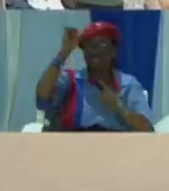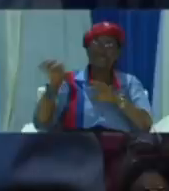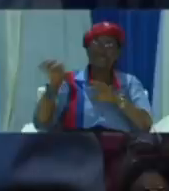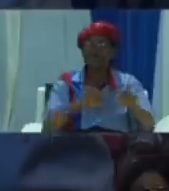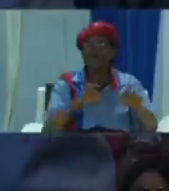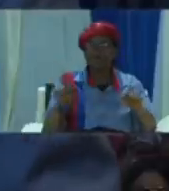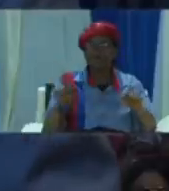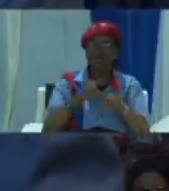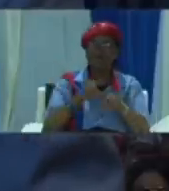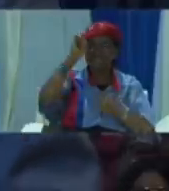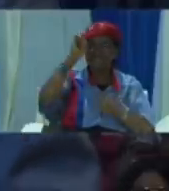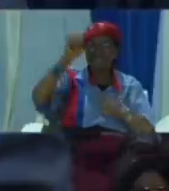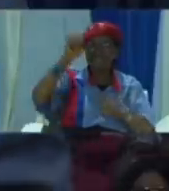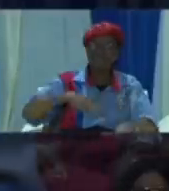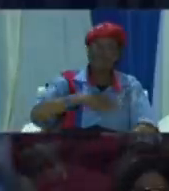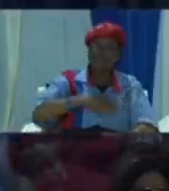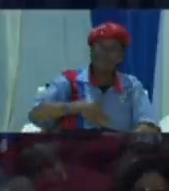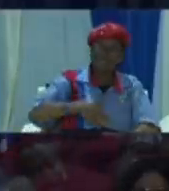must